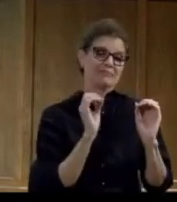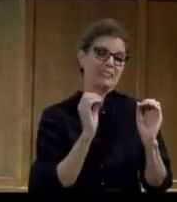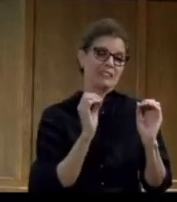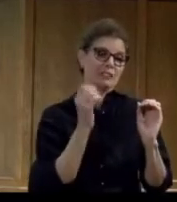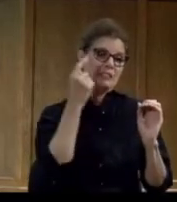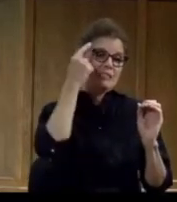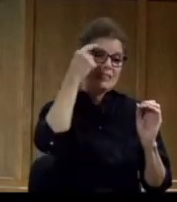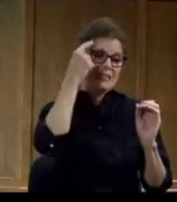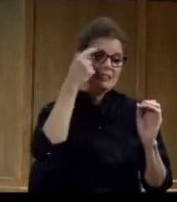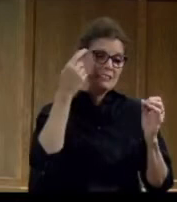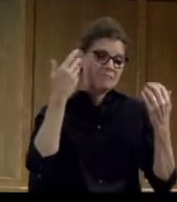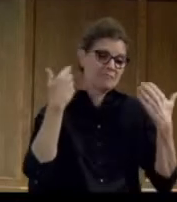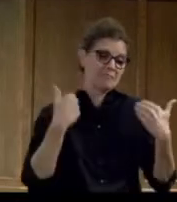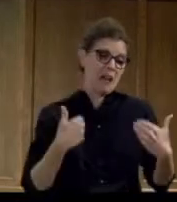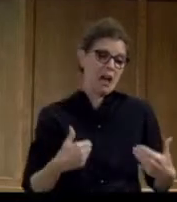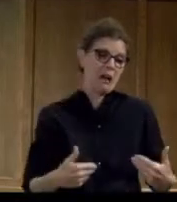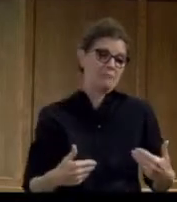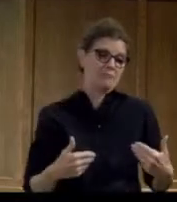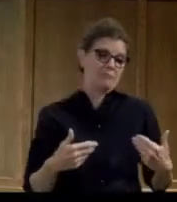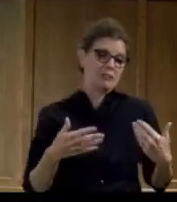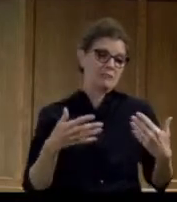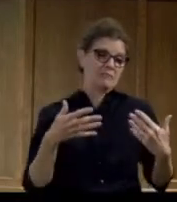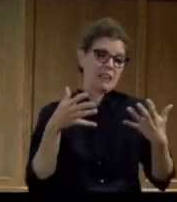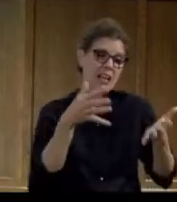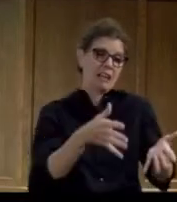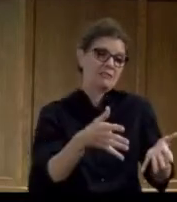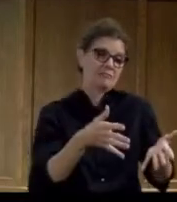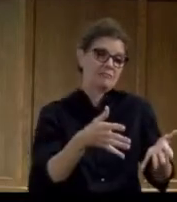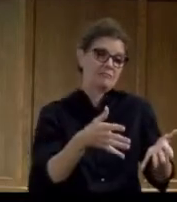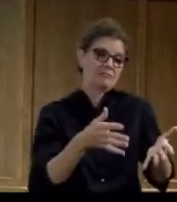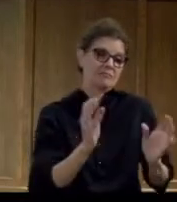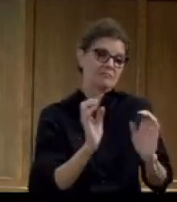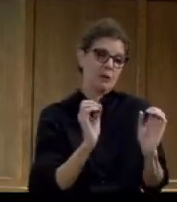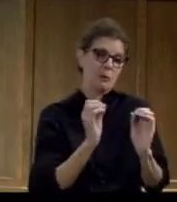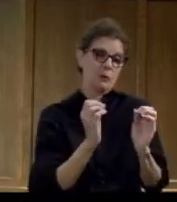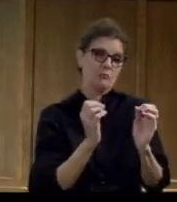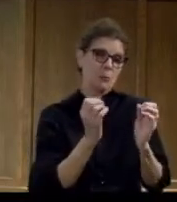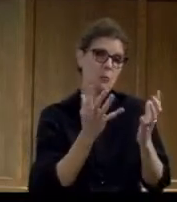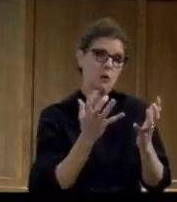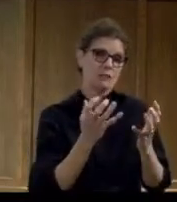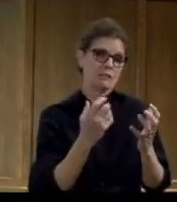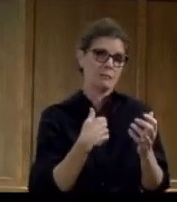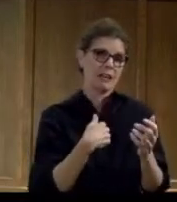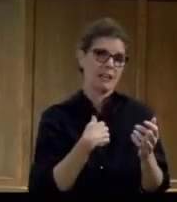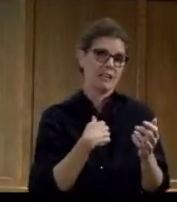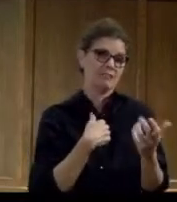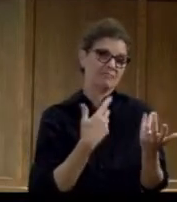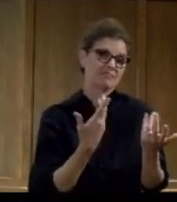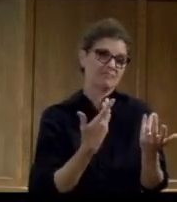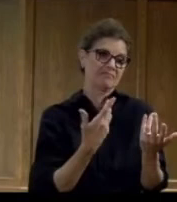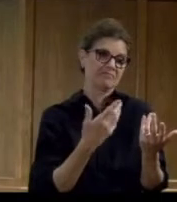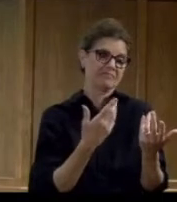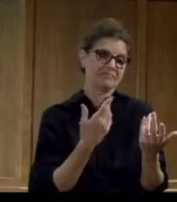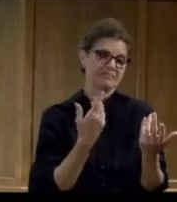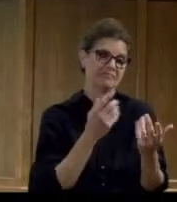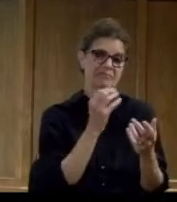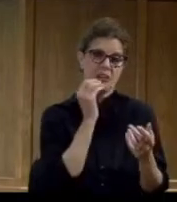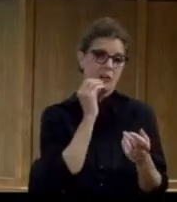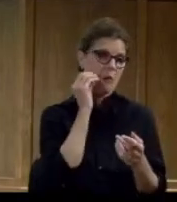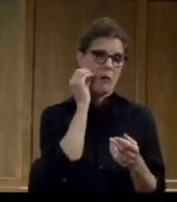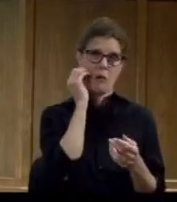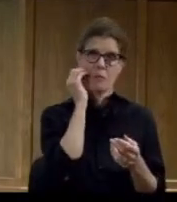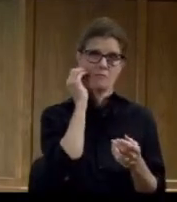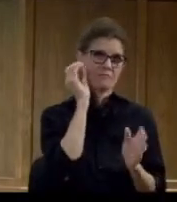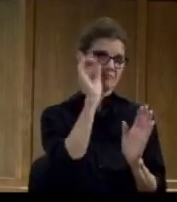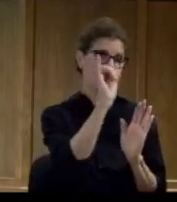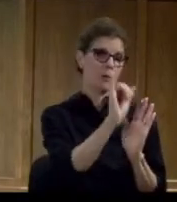leftovers. I'm the unwanted byproduct of a fleeting moment of passion, and I have no home, I have no